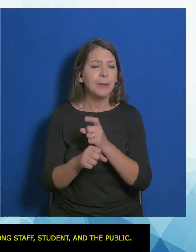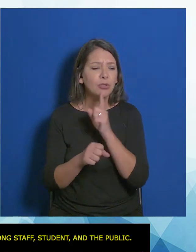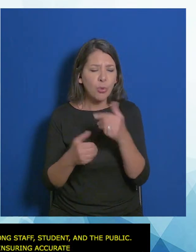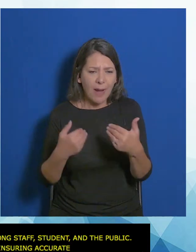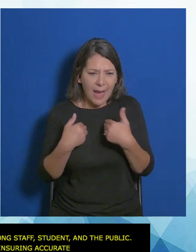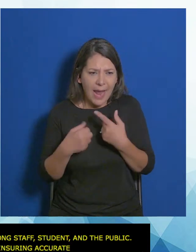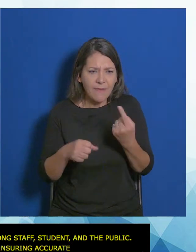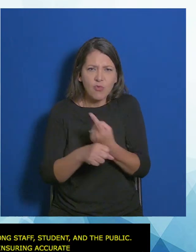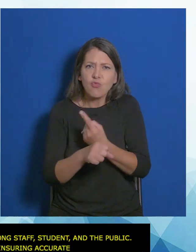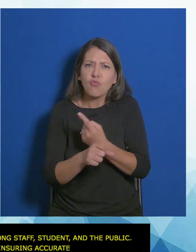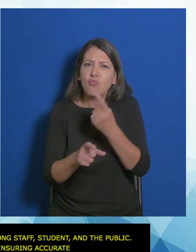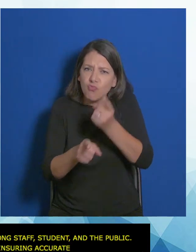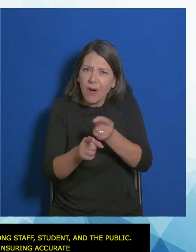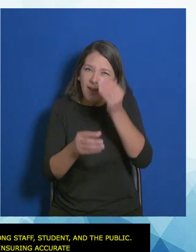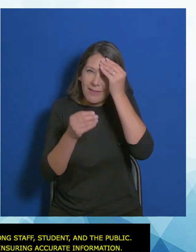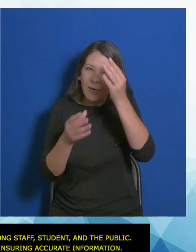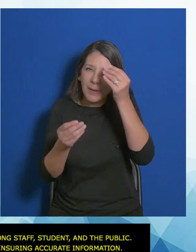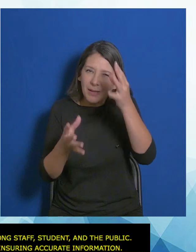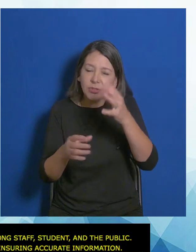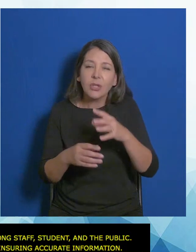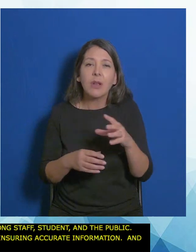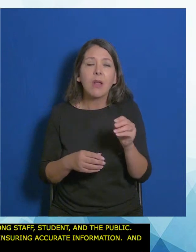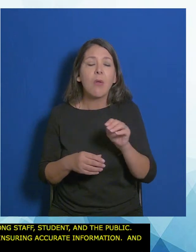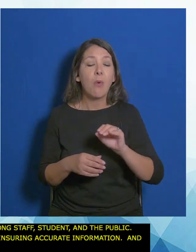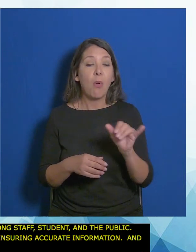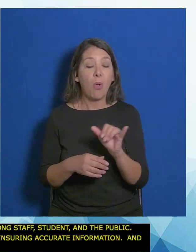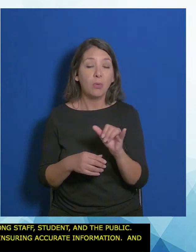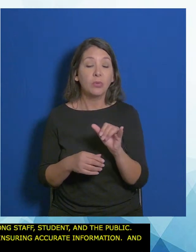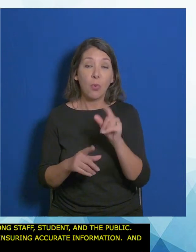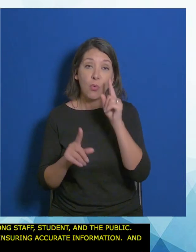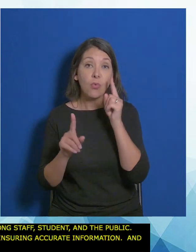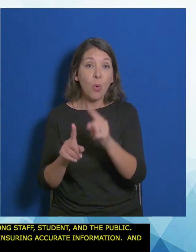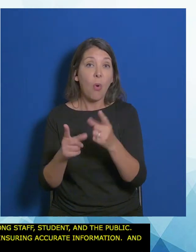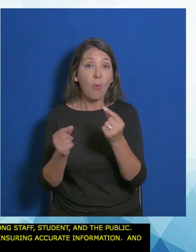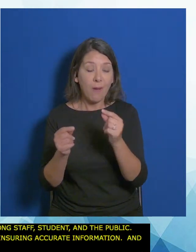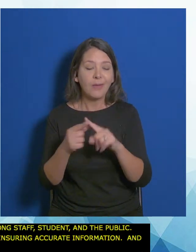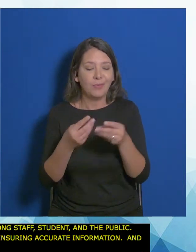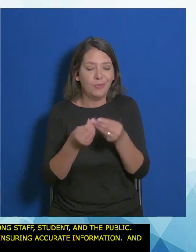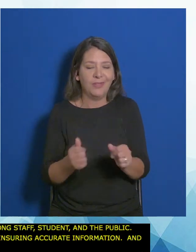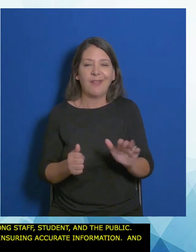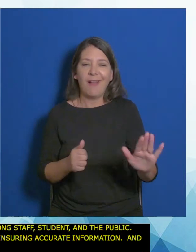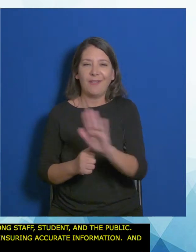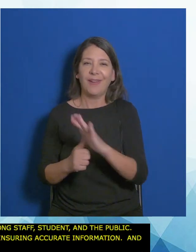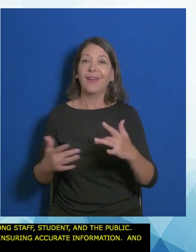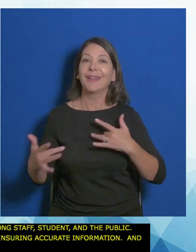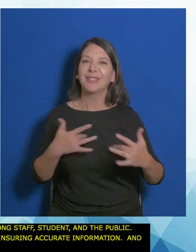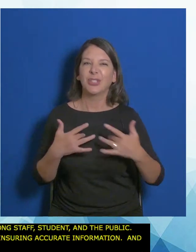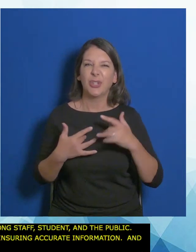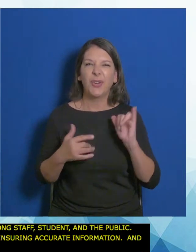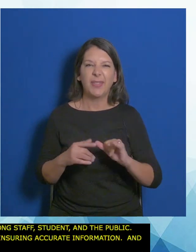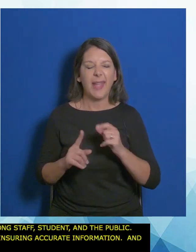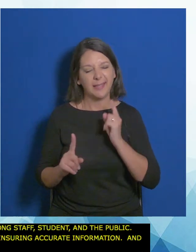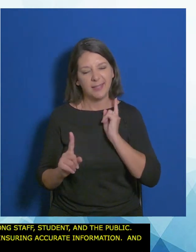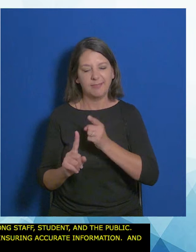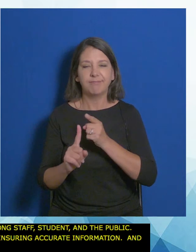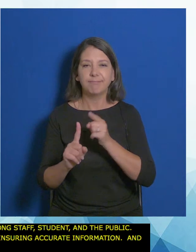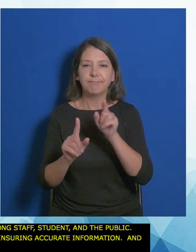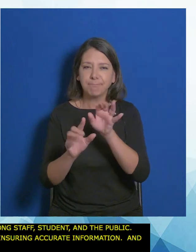information, and also helping to resolve concerns. And that is the main role of the